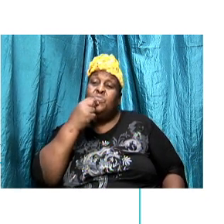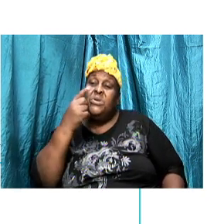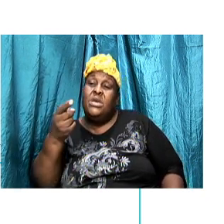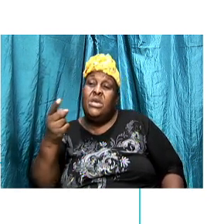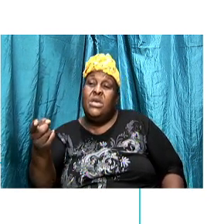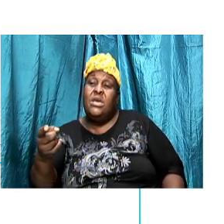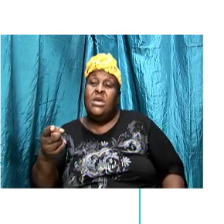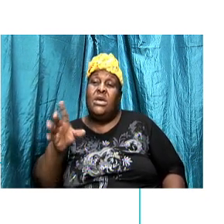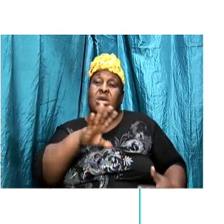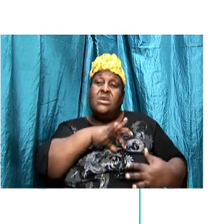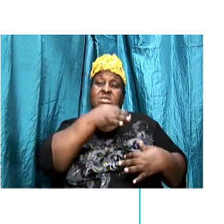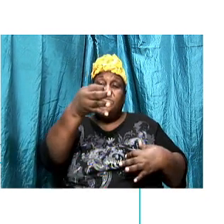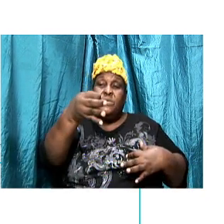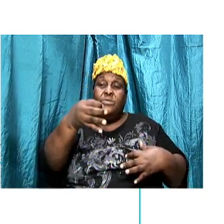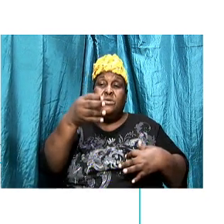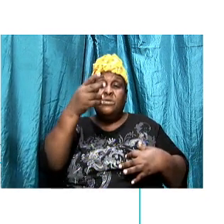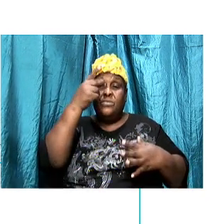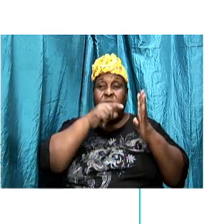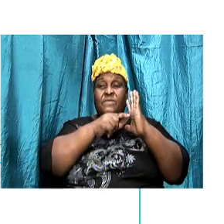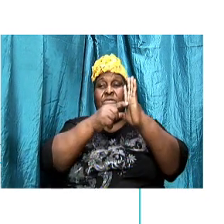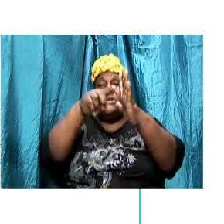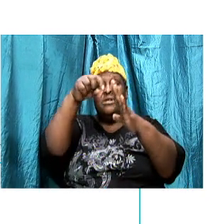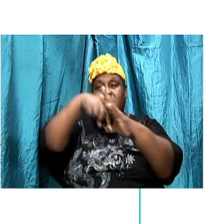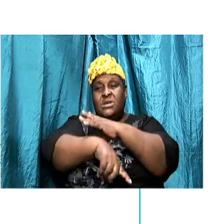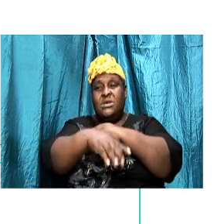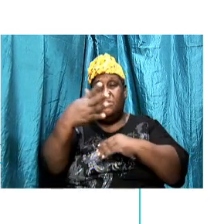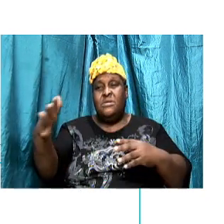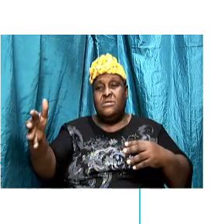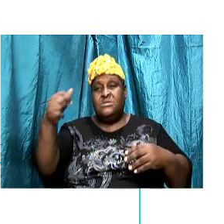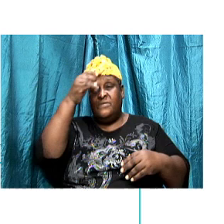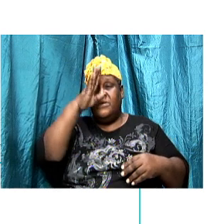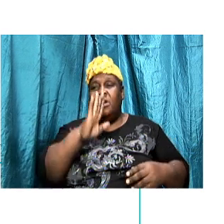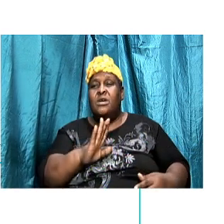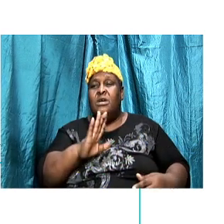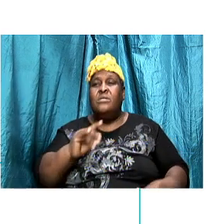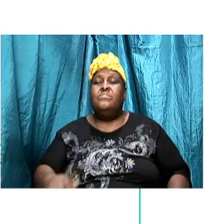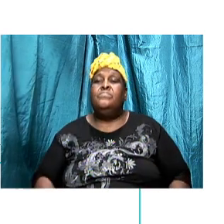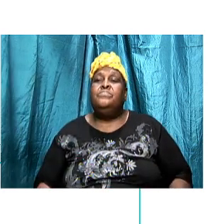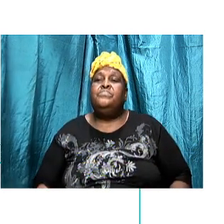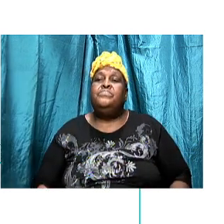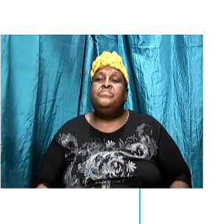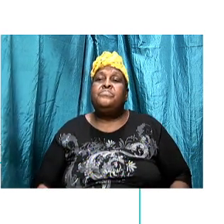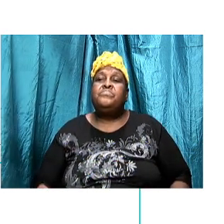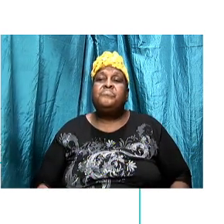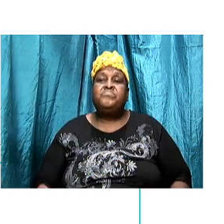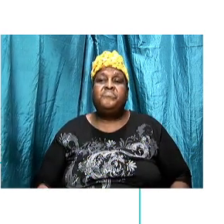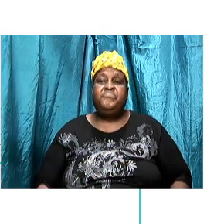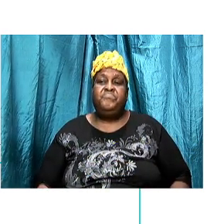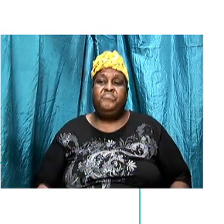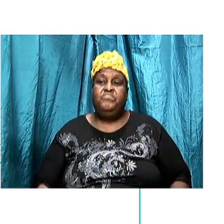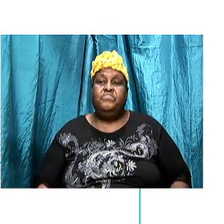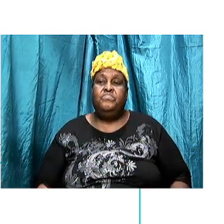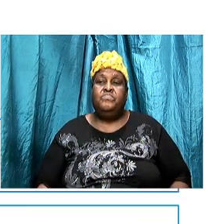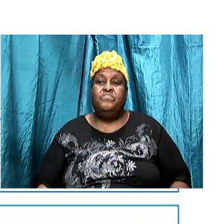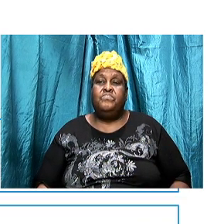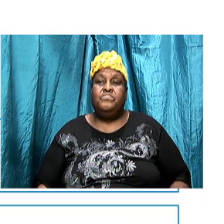Which speaks to the Spirit revealed the deep things of God. So we can move on to the next slide.